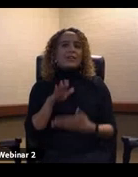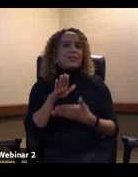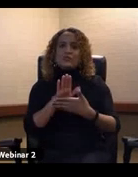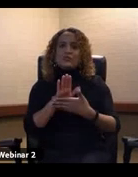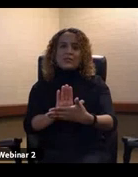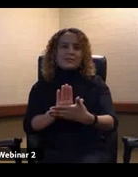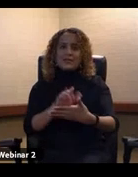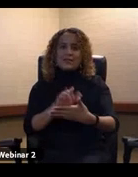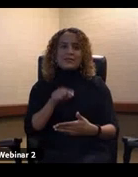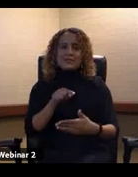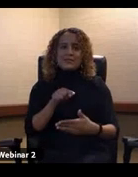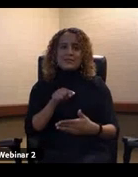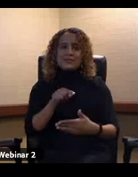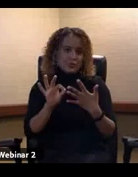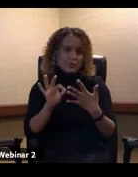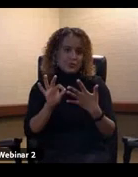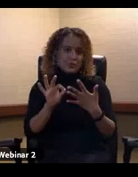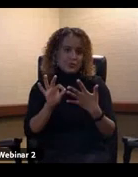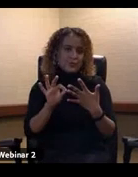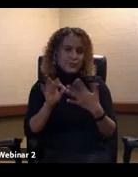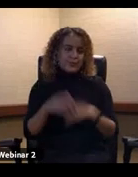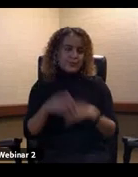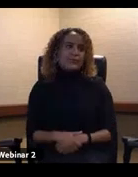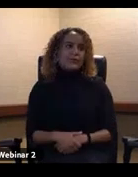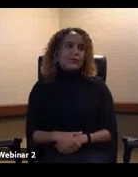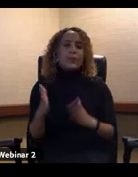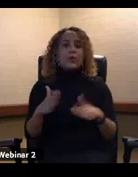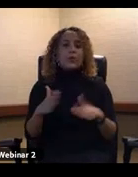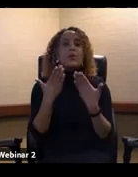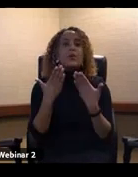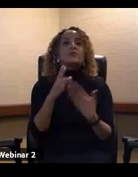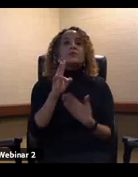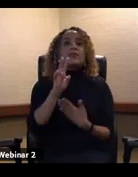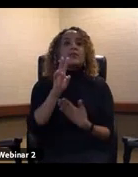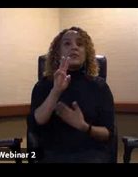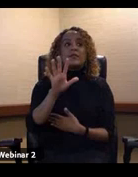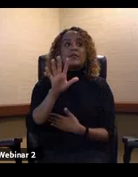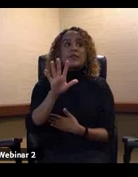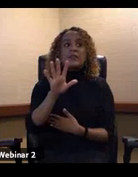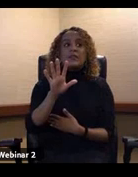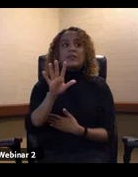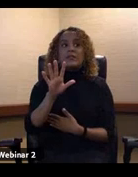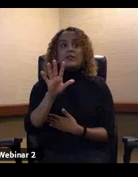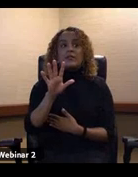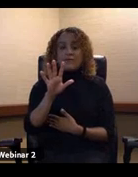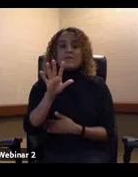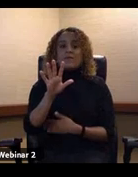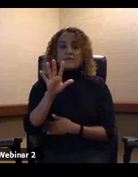Addressing this is also optional, but proposals with at least 75%